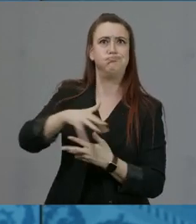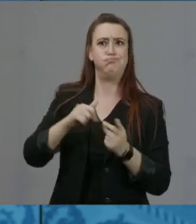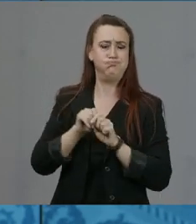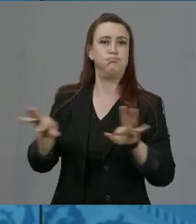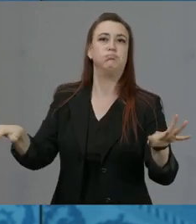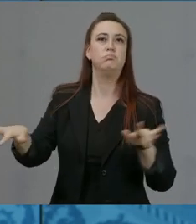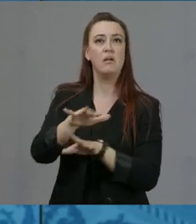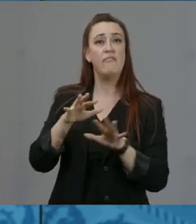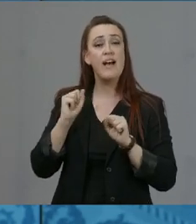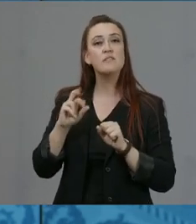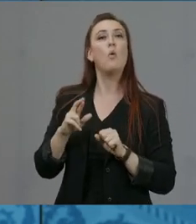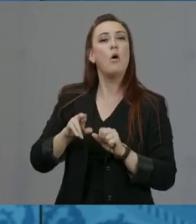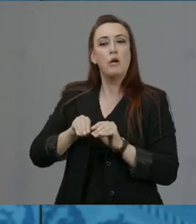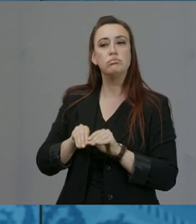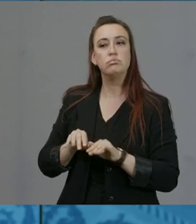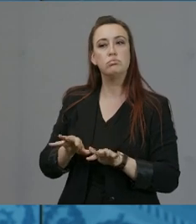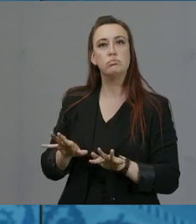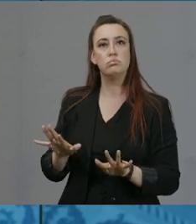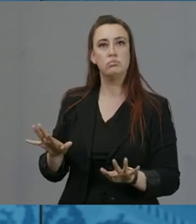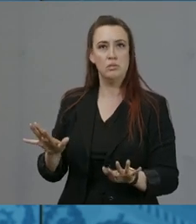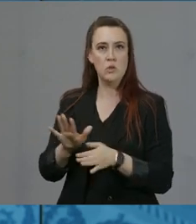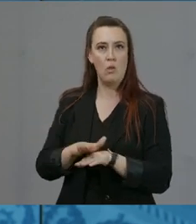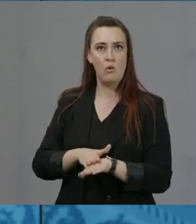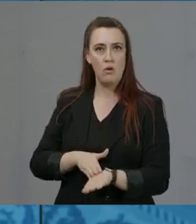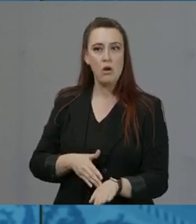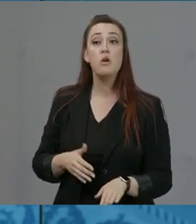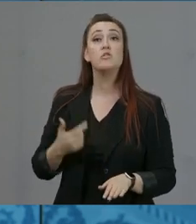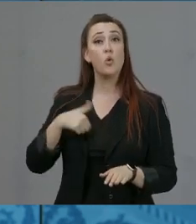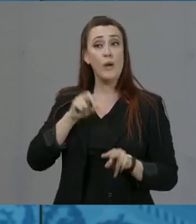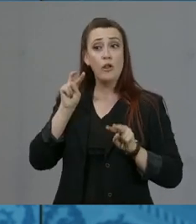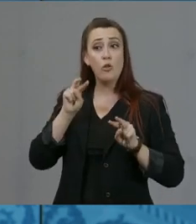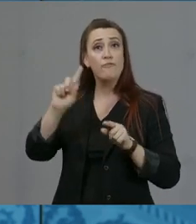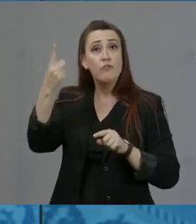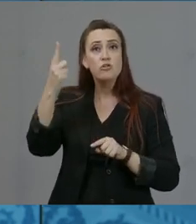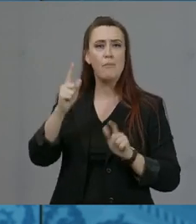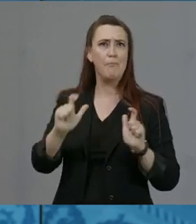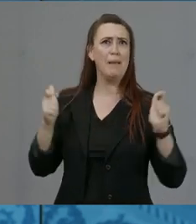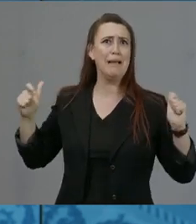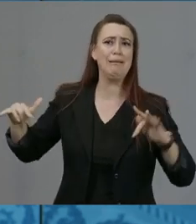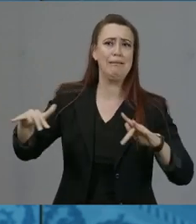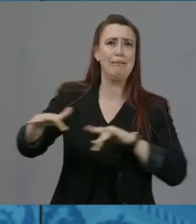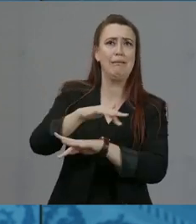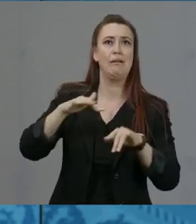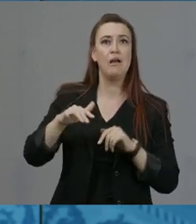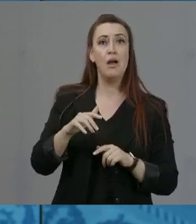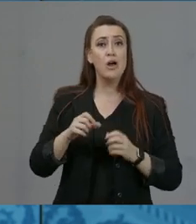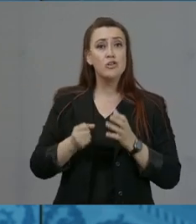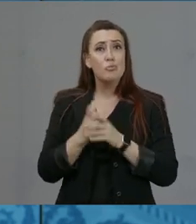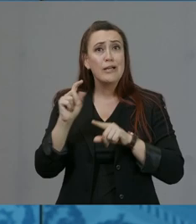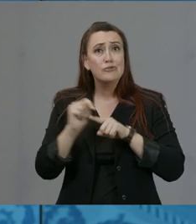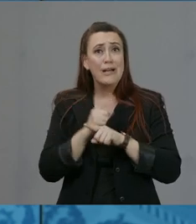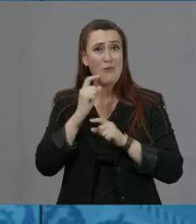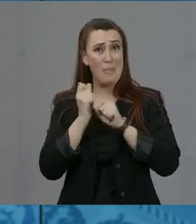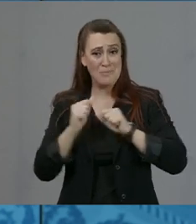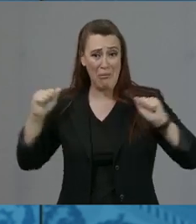congregation. Okay, that was schools and spring training and Major League Baseball. Some of those decisions were